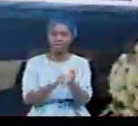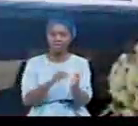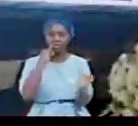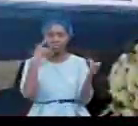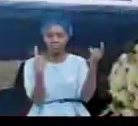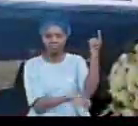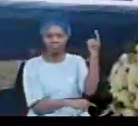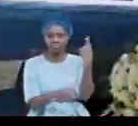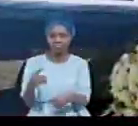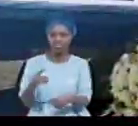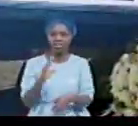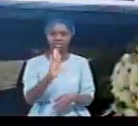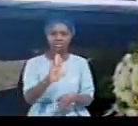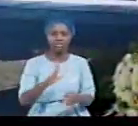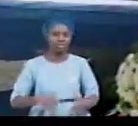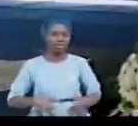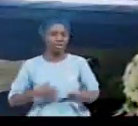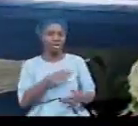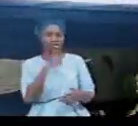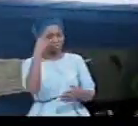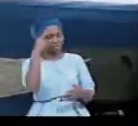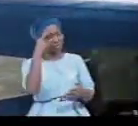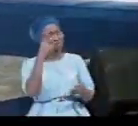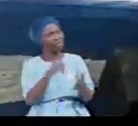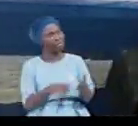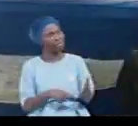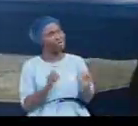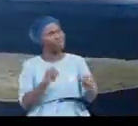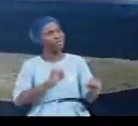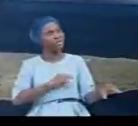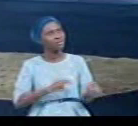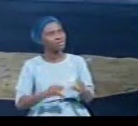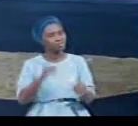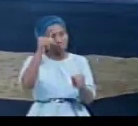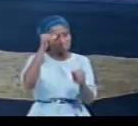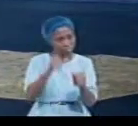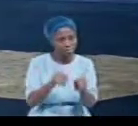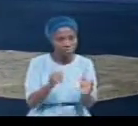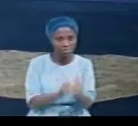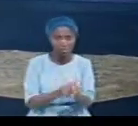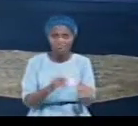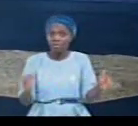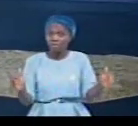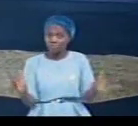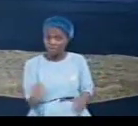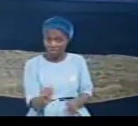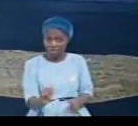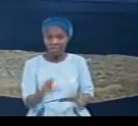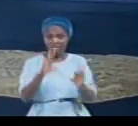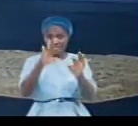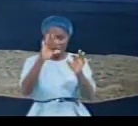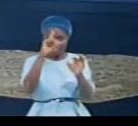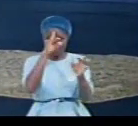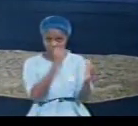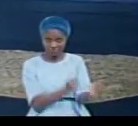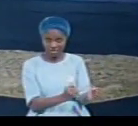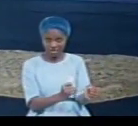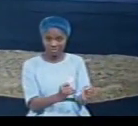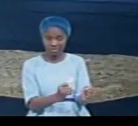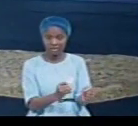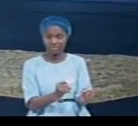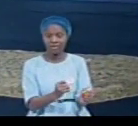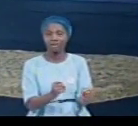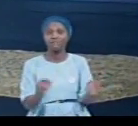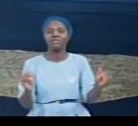And you say, what am I going to do? Remember, the same faith, the same level, the same